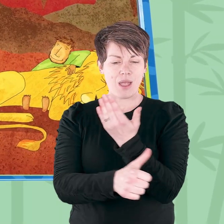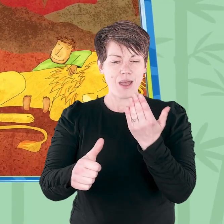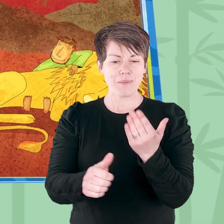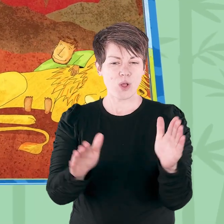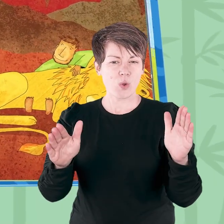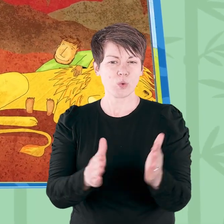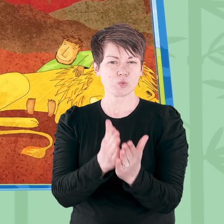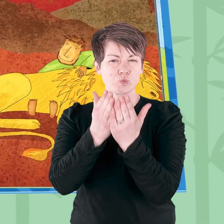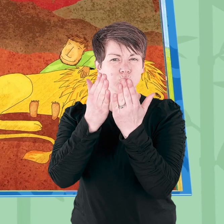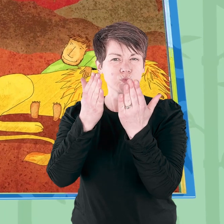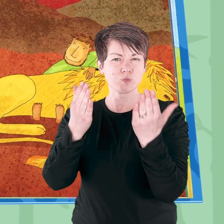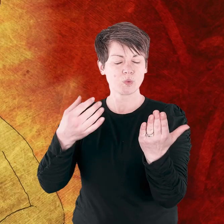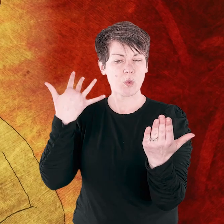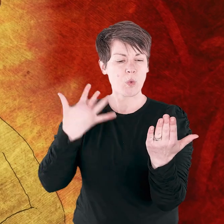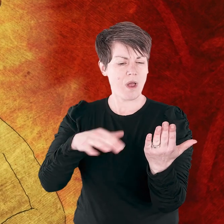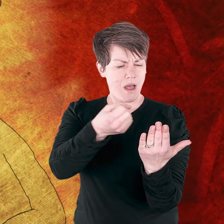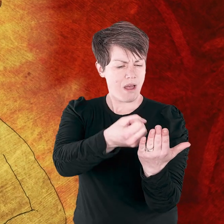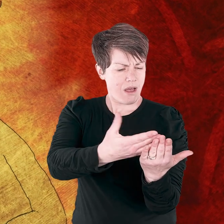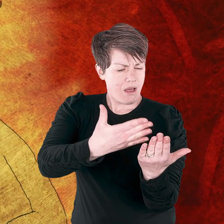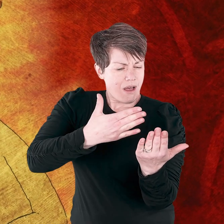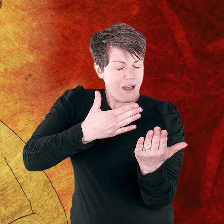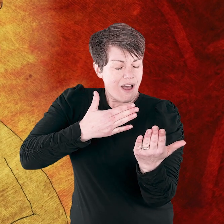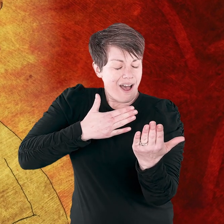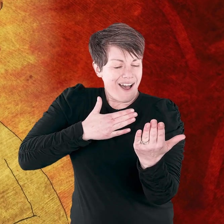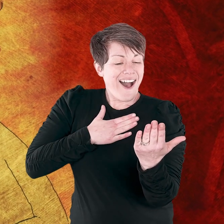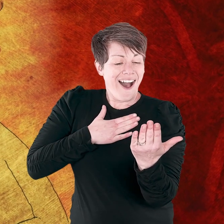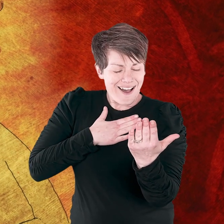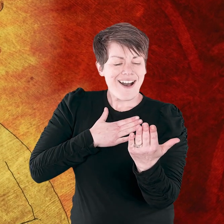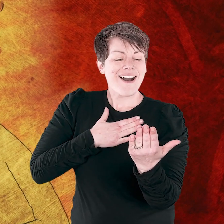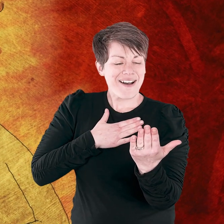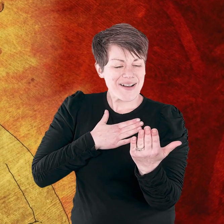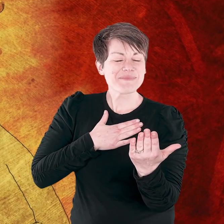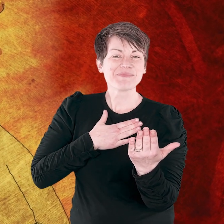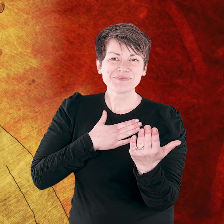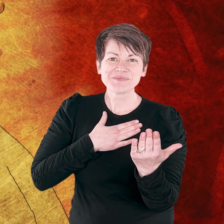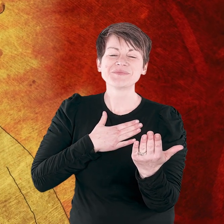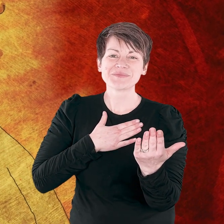Open the Bible, let wonder fill our hearts.